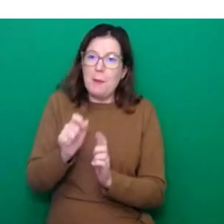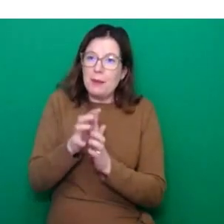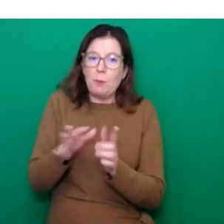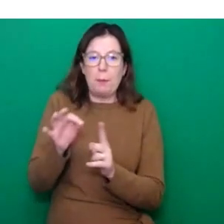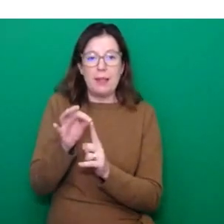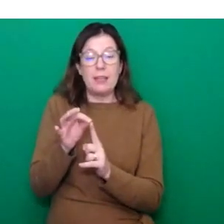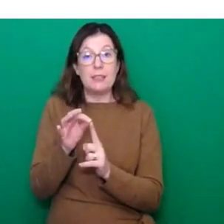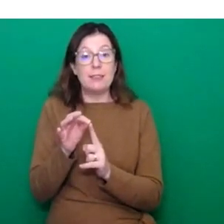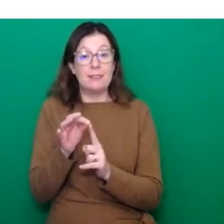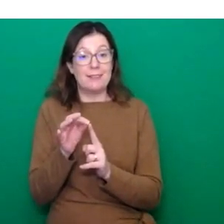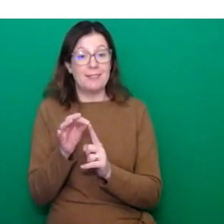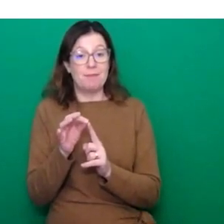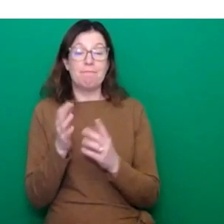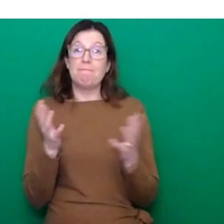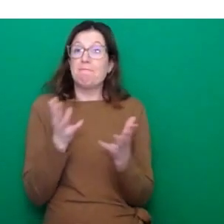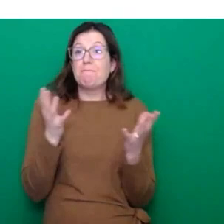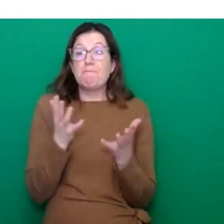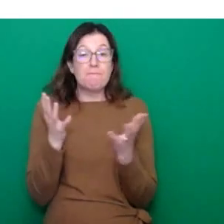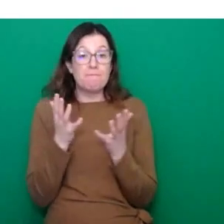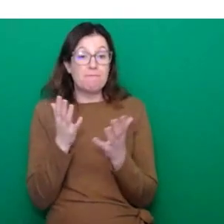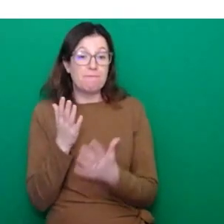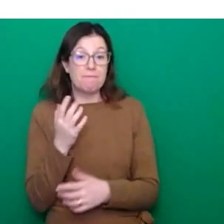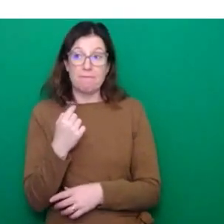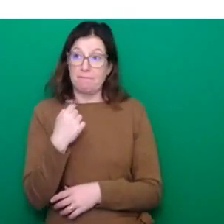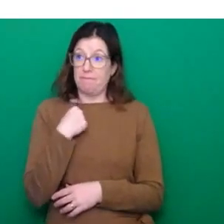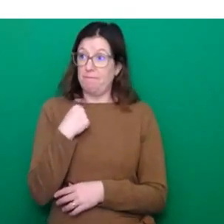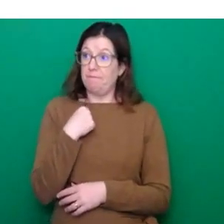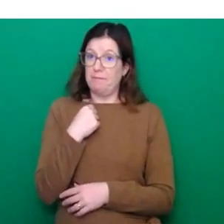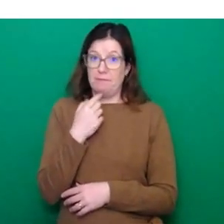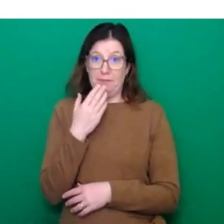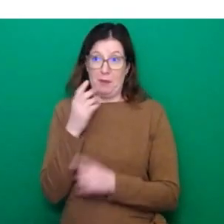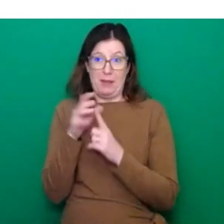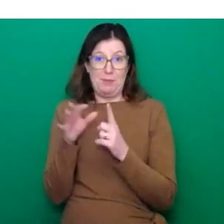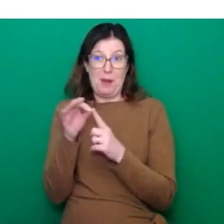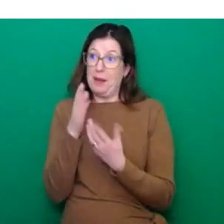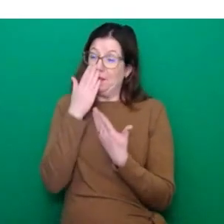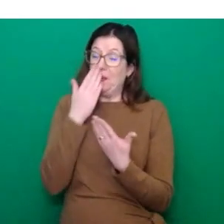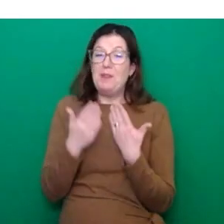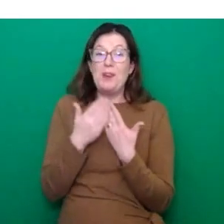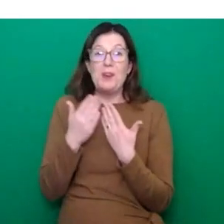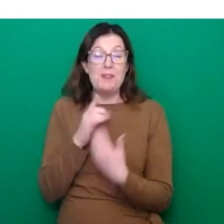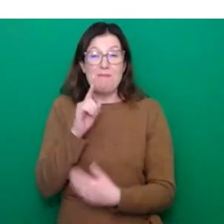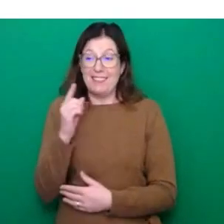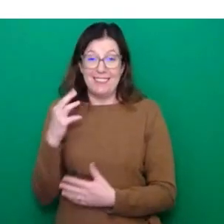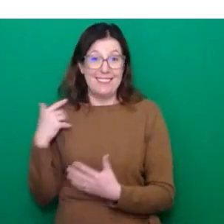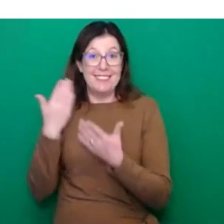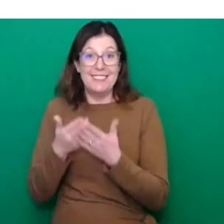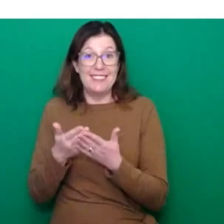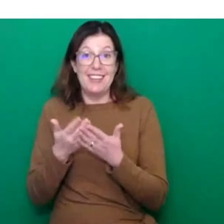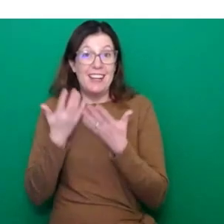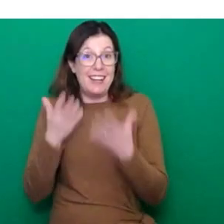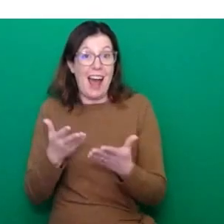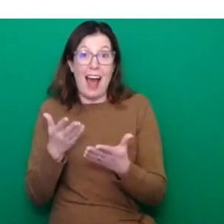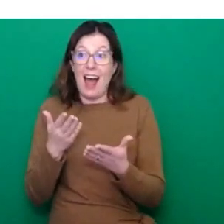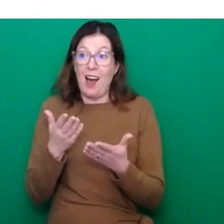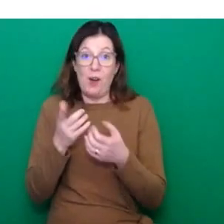a really, it still seems to me a fairly new role, but one that, many hundreds, probably thousands of people